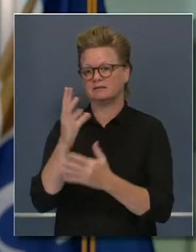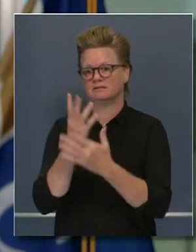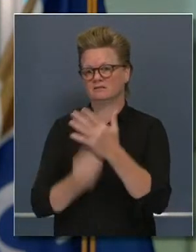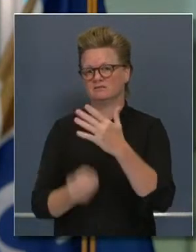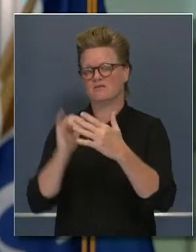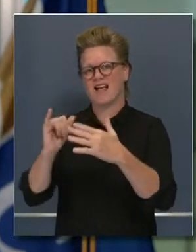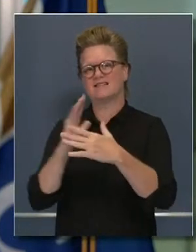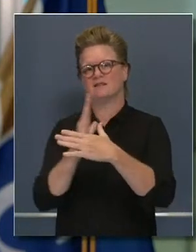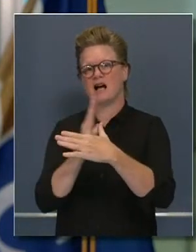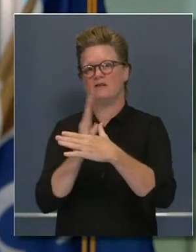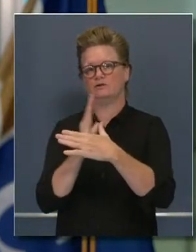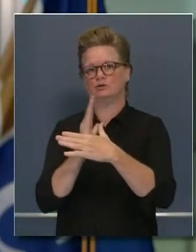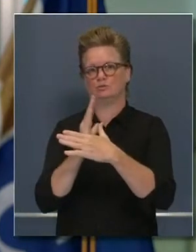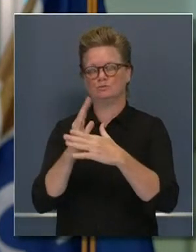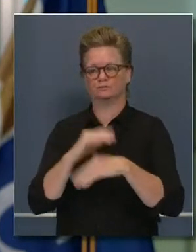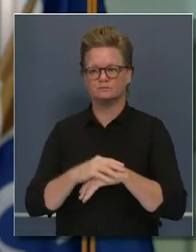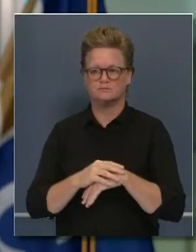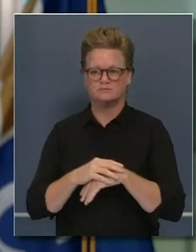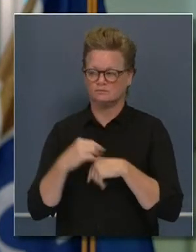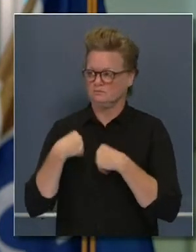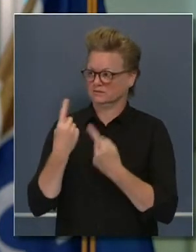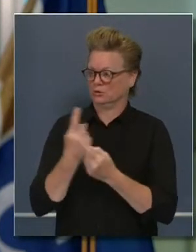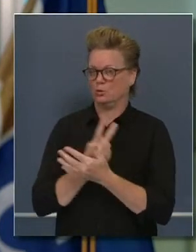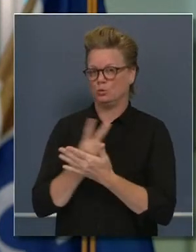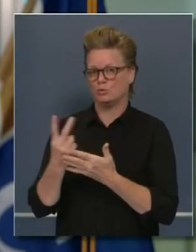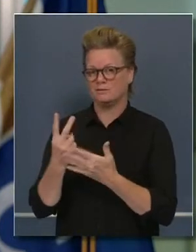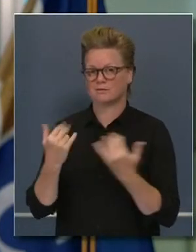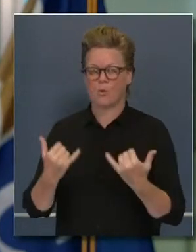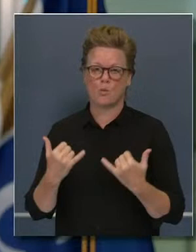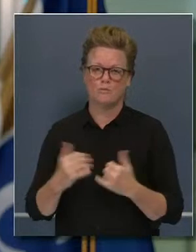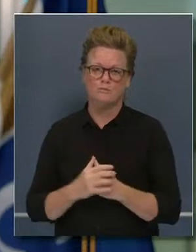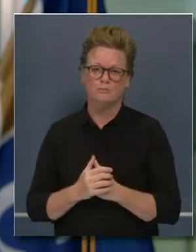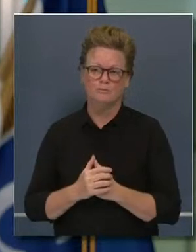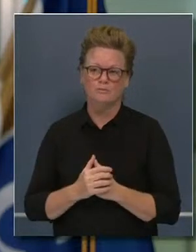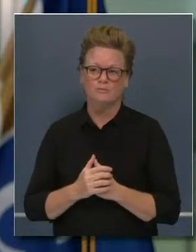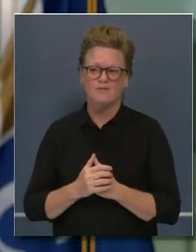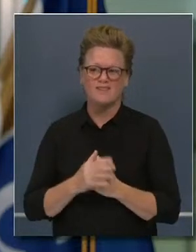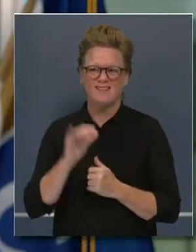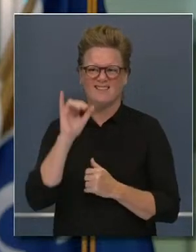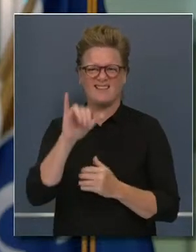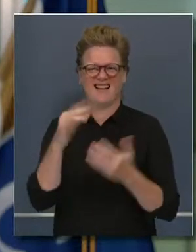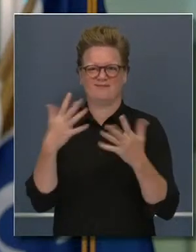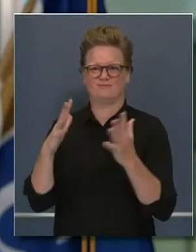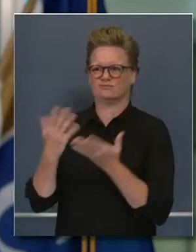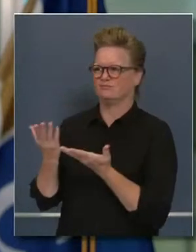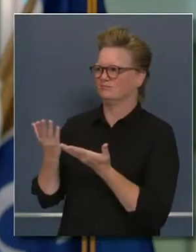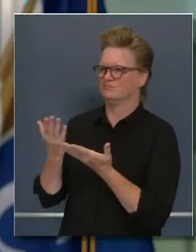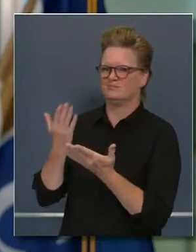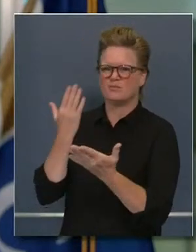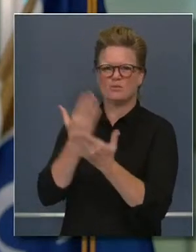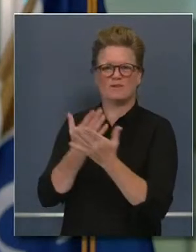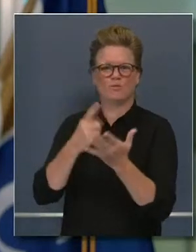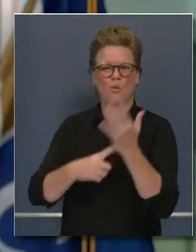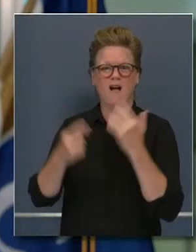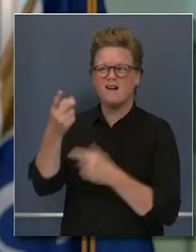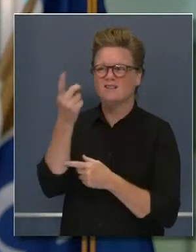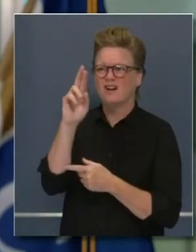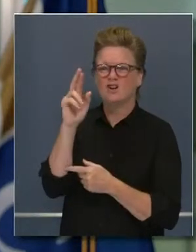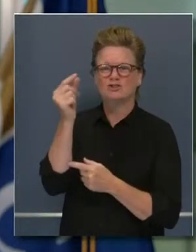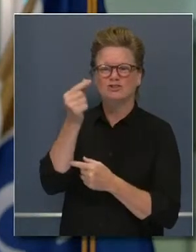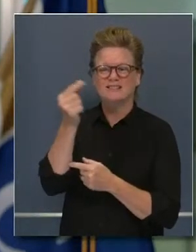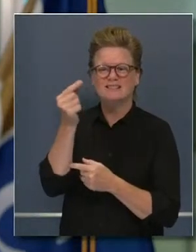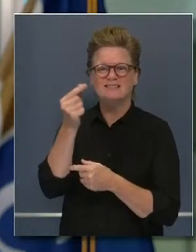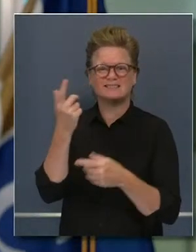on average over the last 14 days. It is another reminder of what Dr. Galley just said, how deadly this